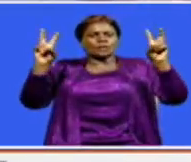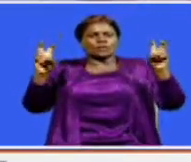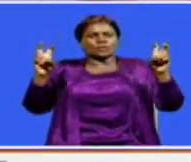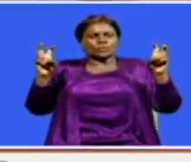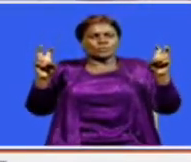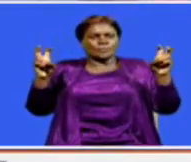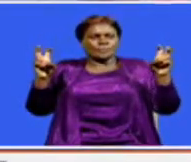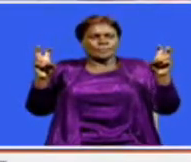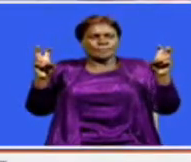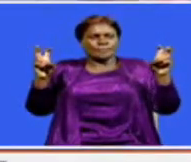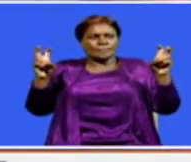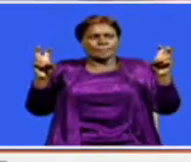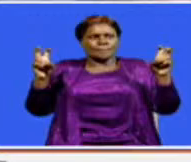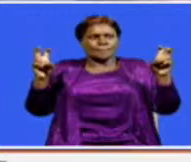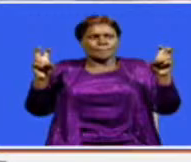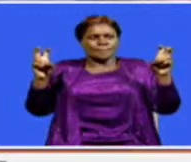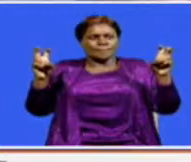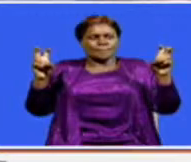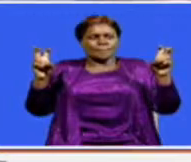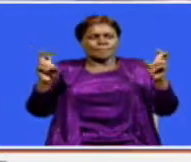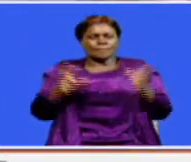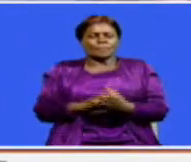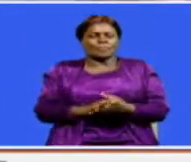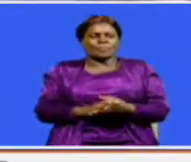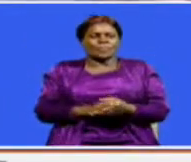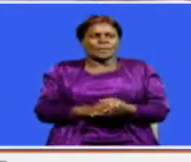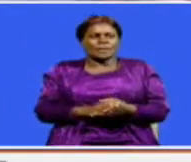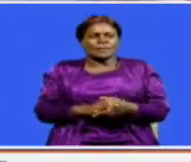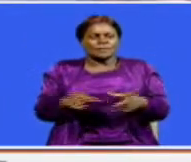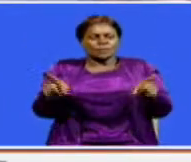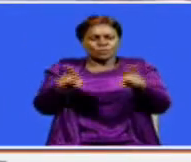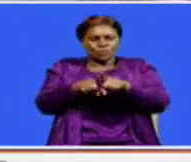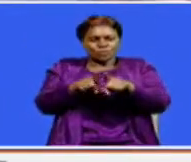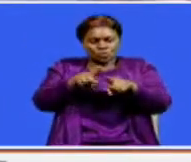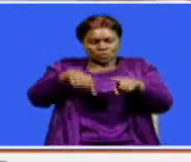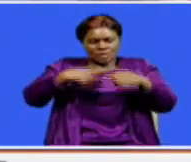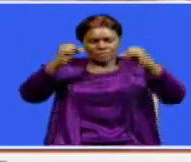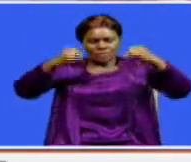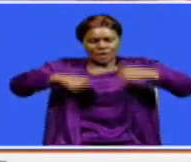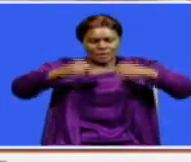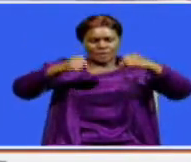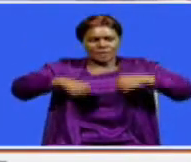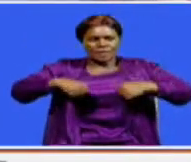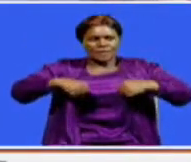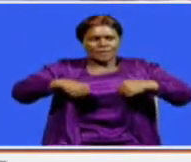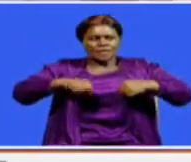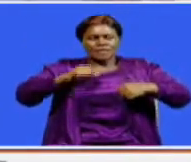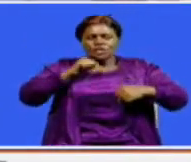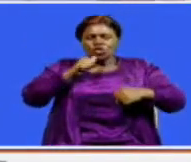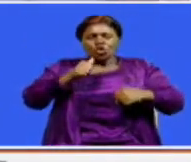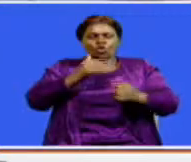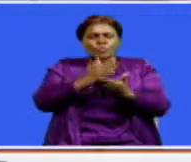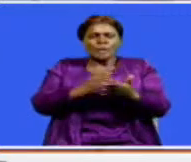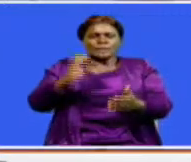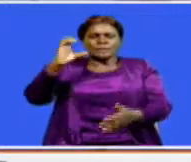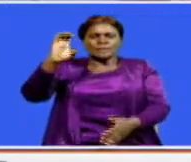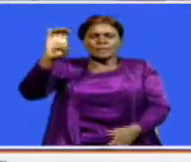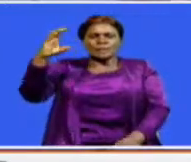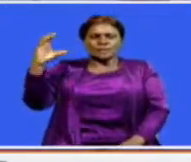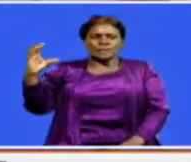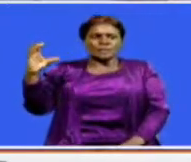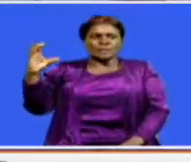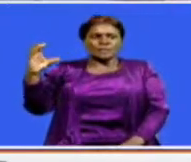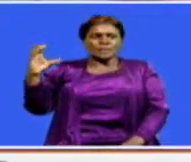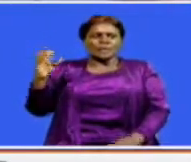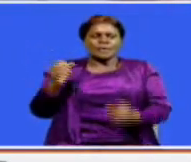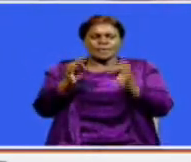pauper briefs, the pro bono briefs. We have also agreed that we will not be part of the CUCs and the bar bench